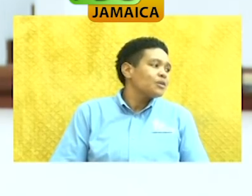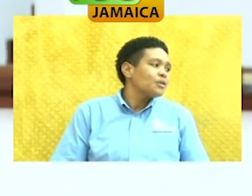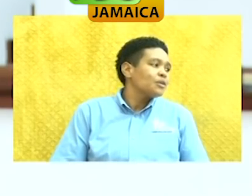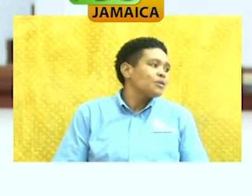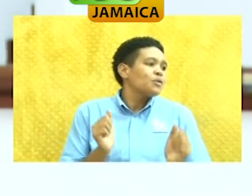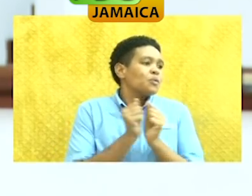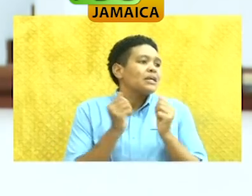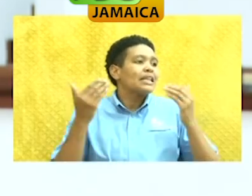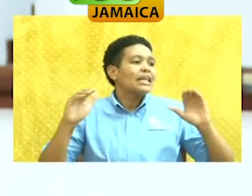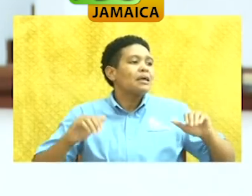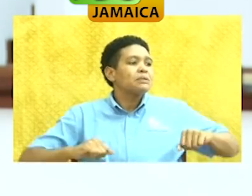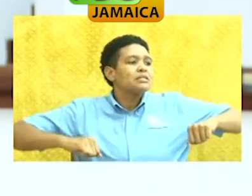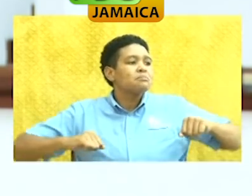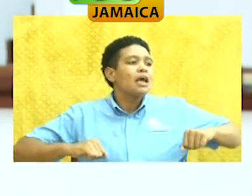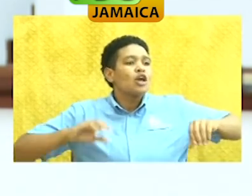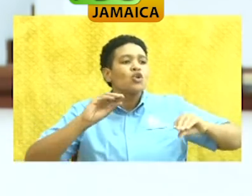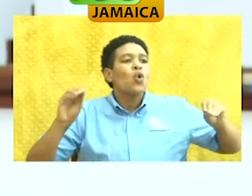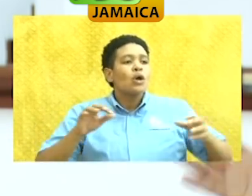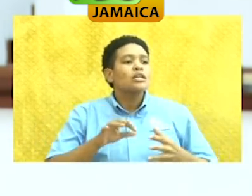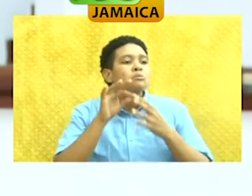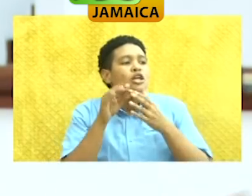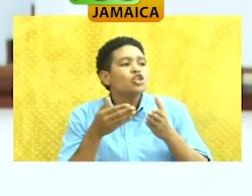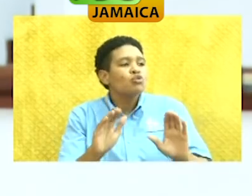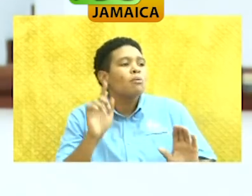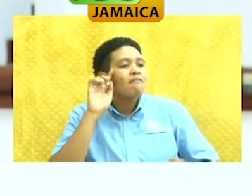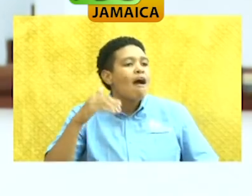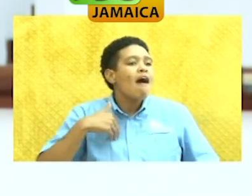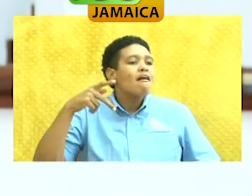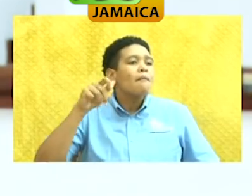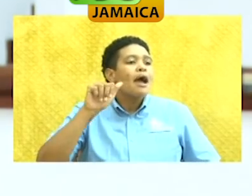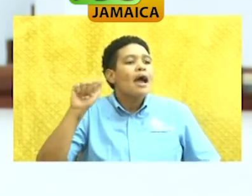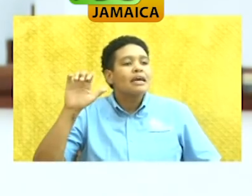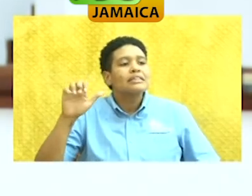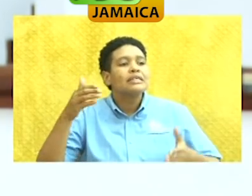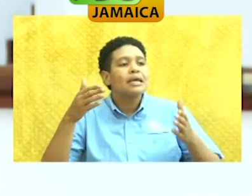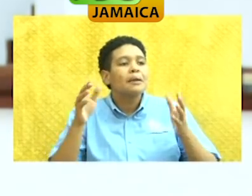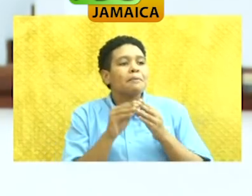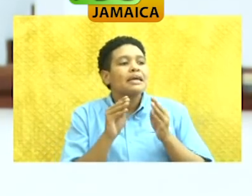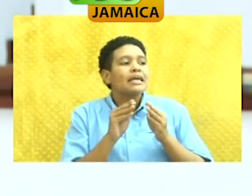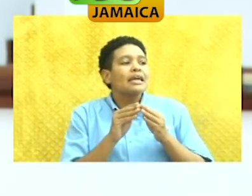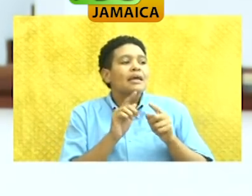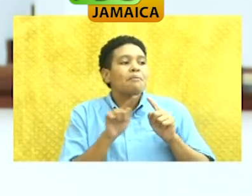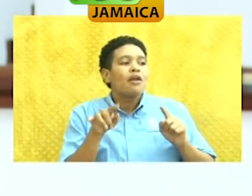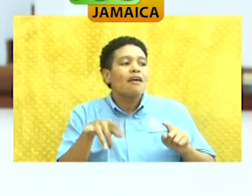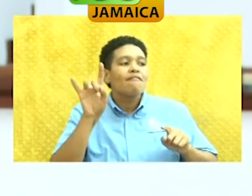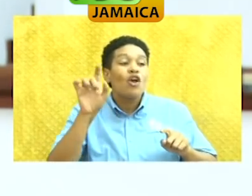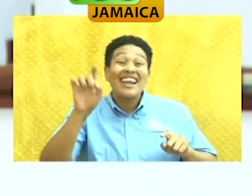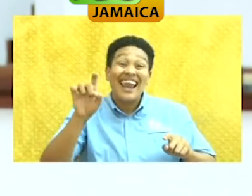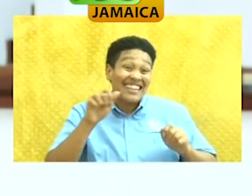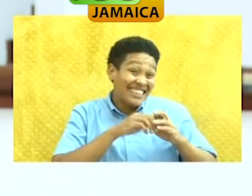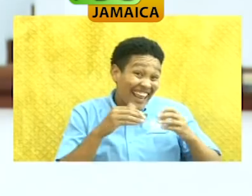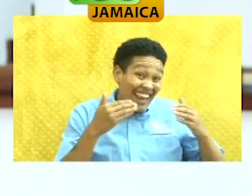no special room dedicated for holding PAC meetings, but they found it necessary